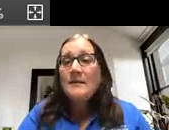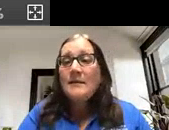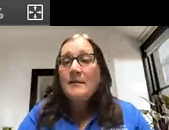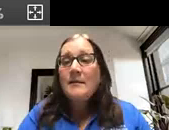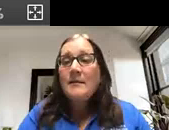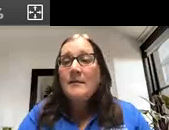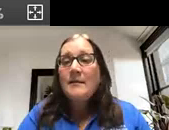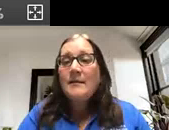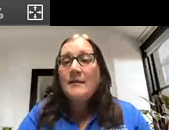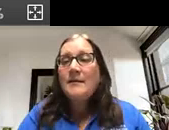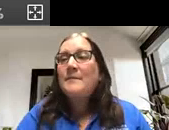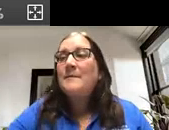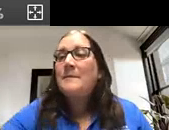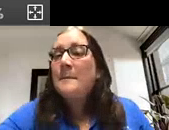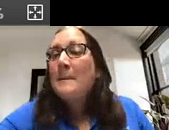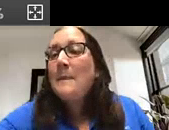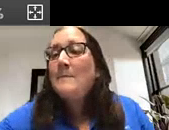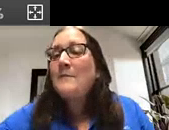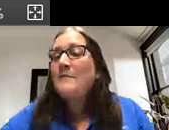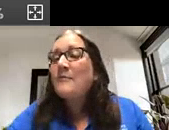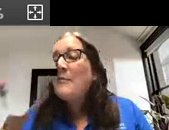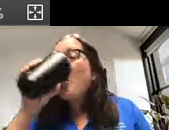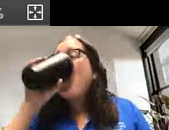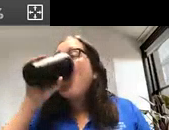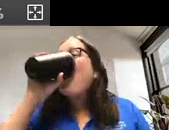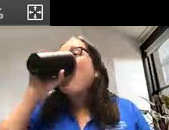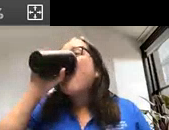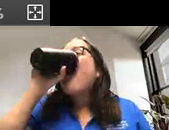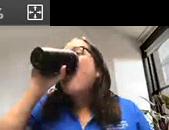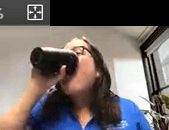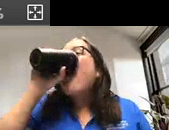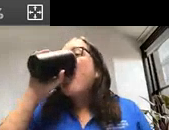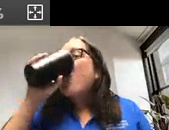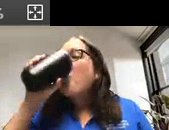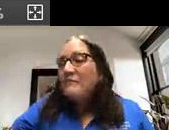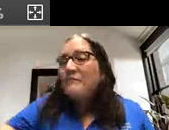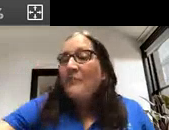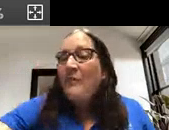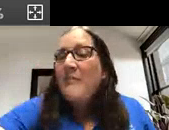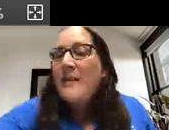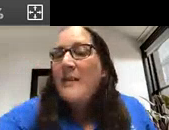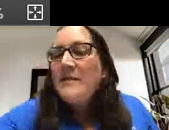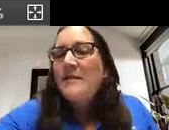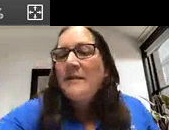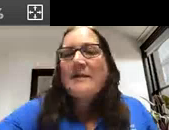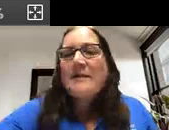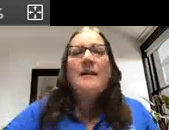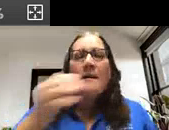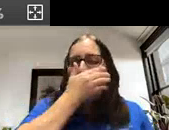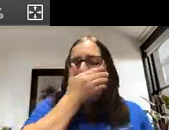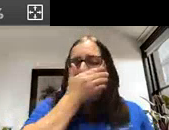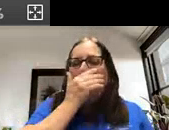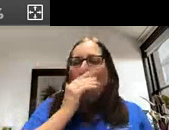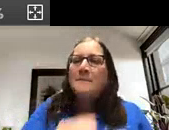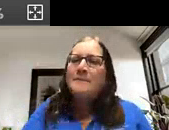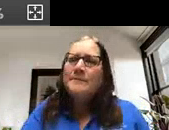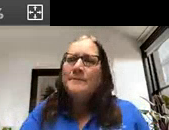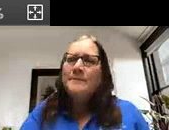I just figured it out. I clicked, instead of clicking the one on the left menu bar, I clicked the one